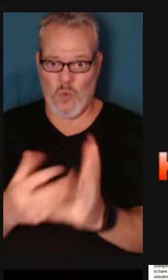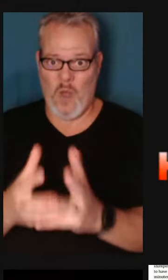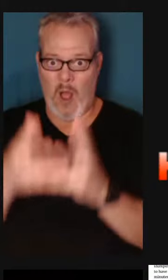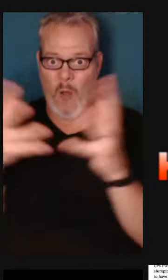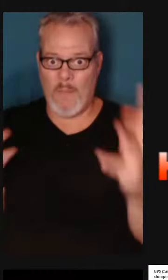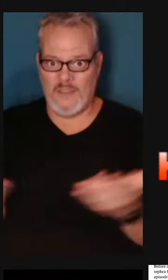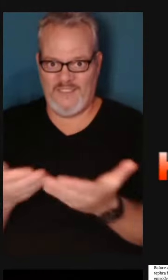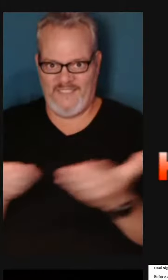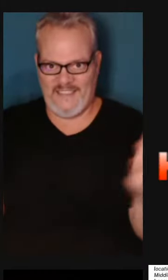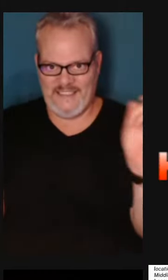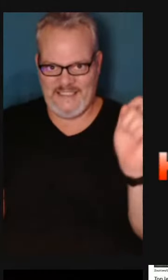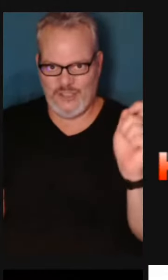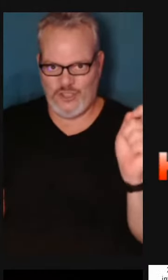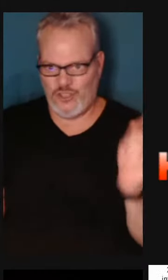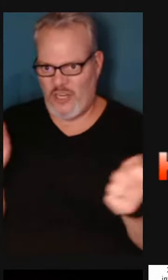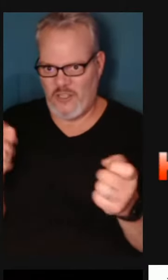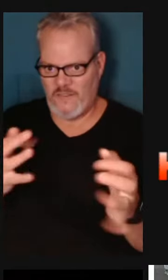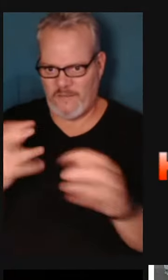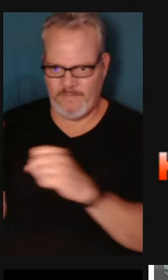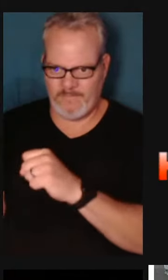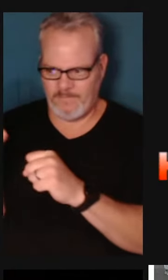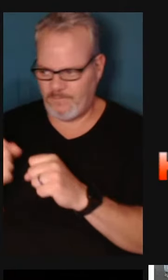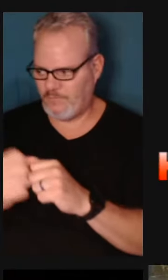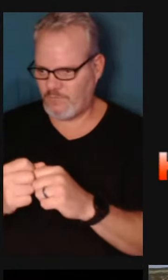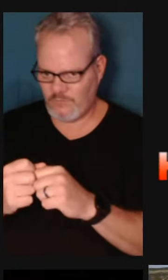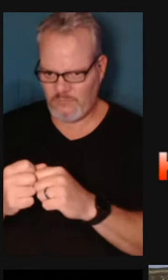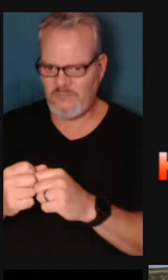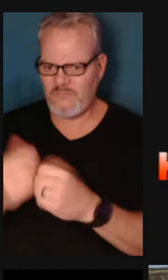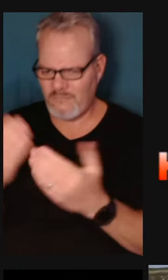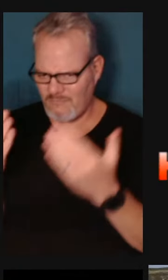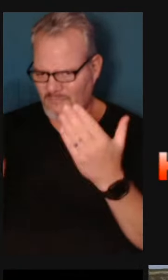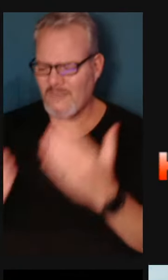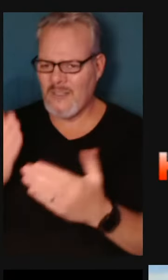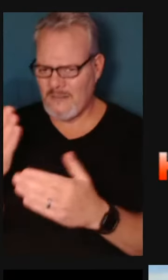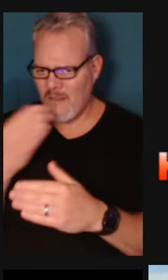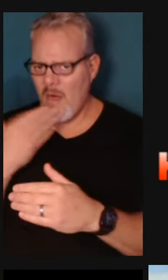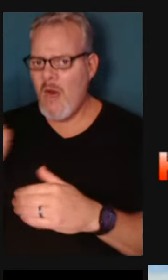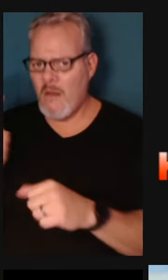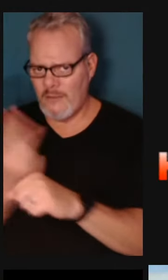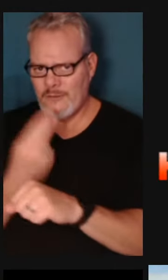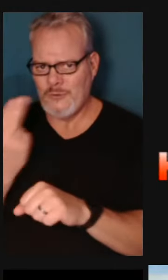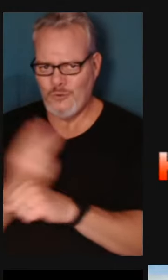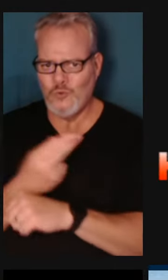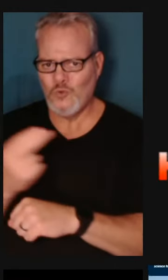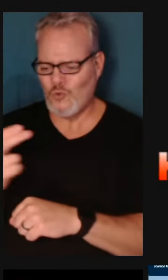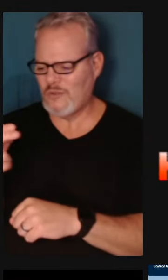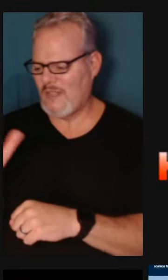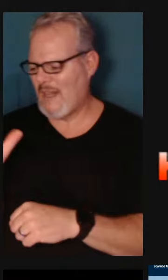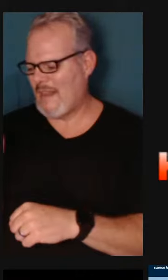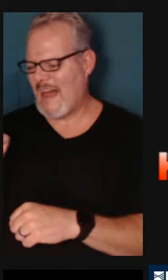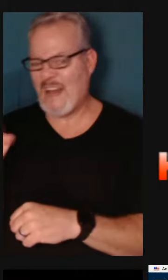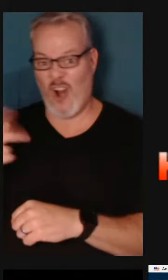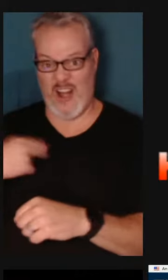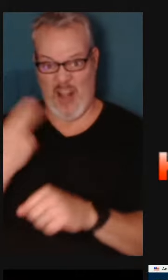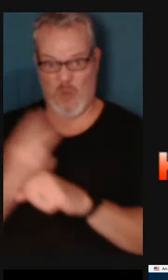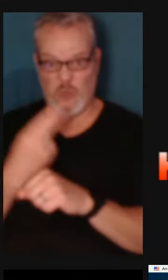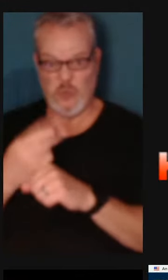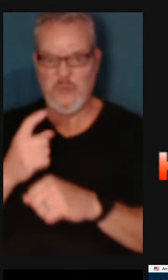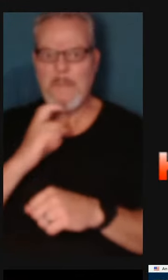quickly. Yeah, probably better to use the LiDAR. I would have probably used a giant piece of rebar and just tried to shove it to the